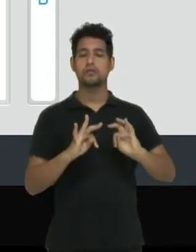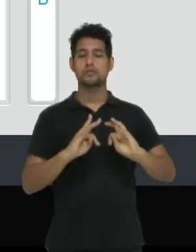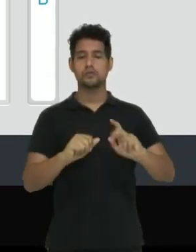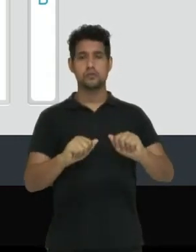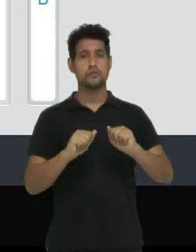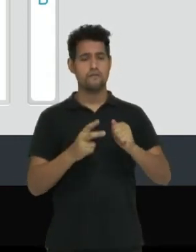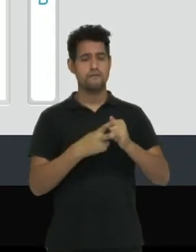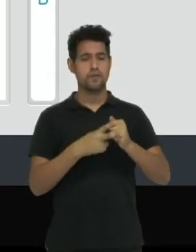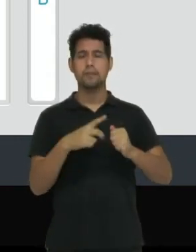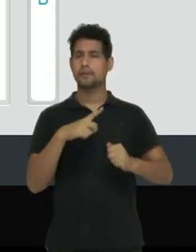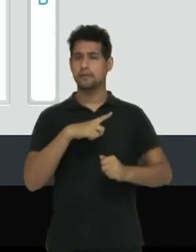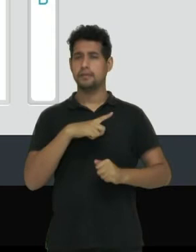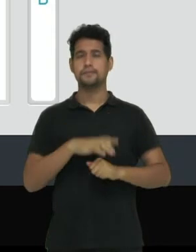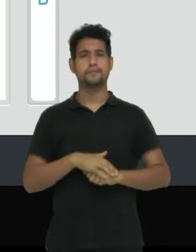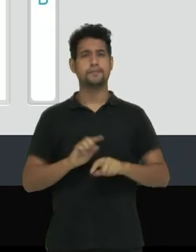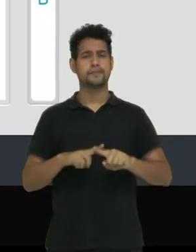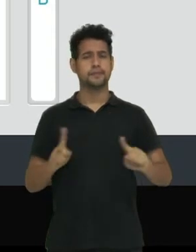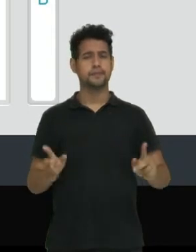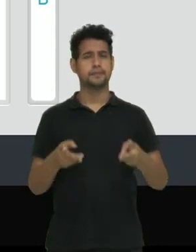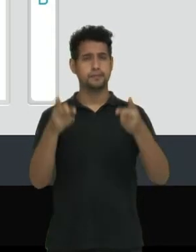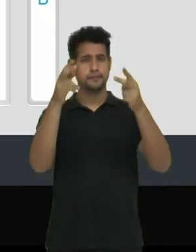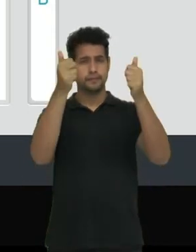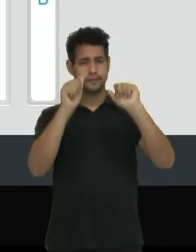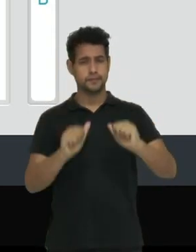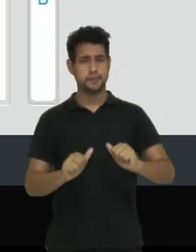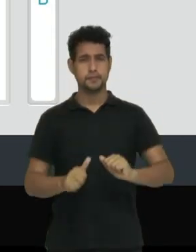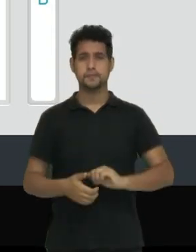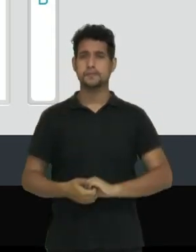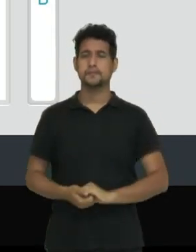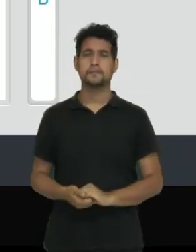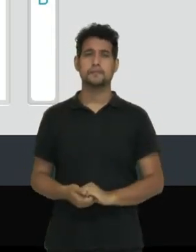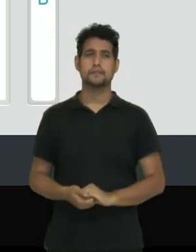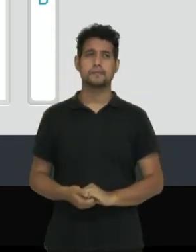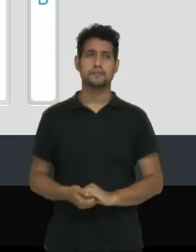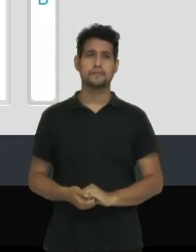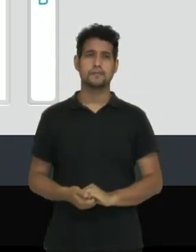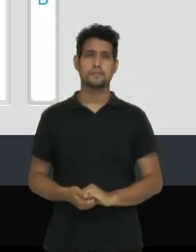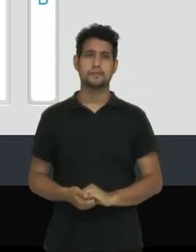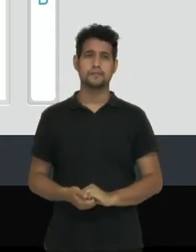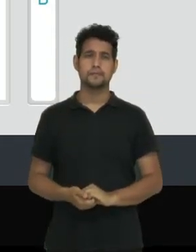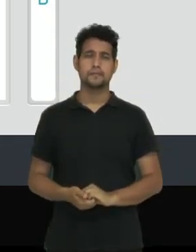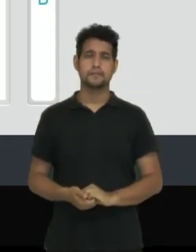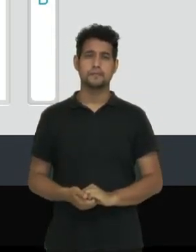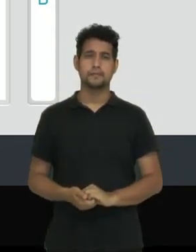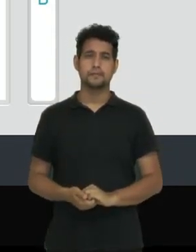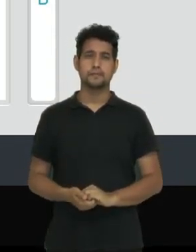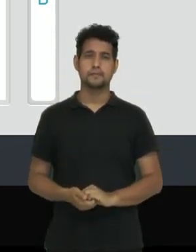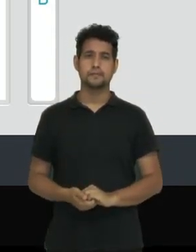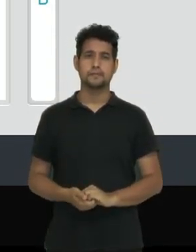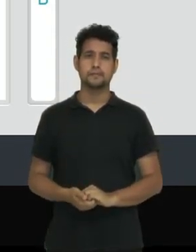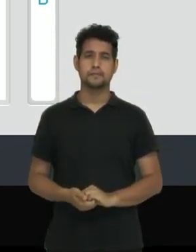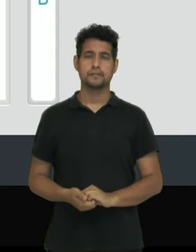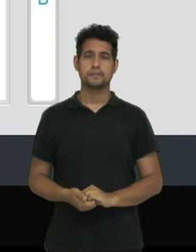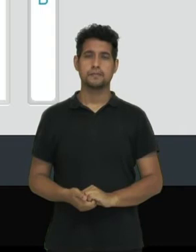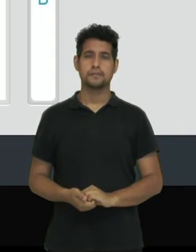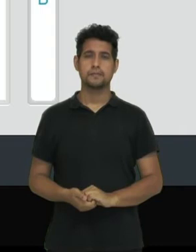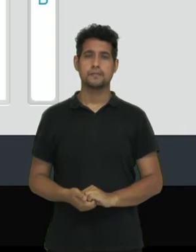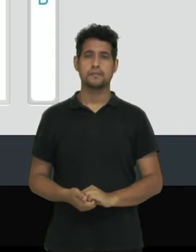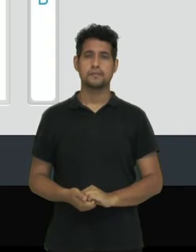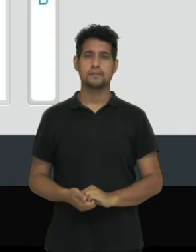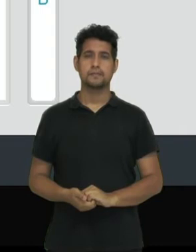outros verbos. Vamos verificar. Are you ever late to work? No, I'm never late.